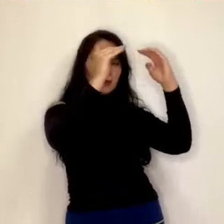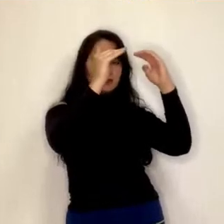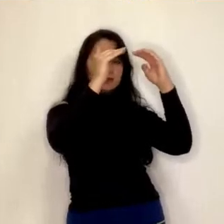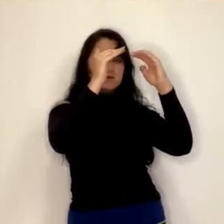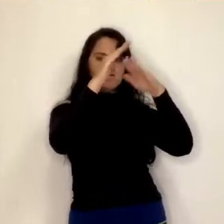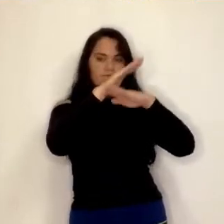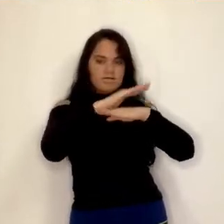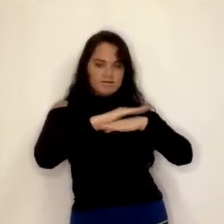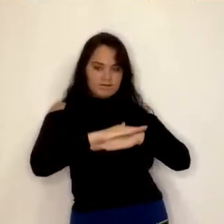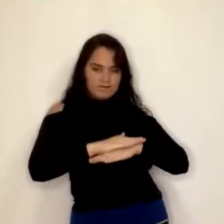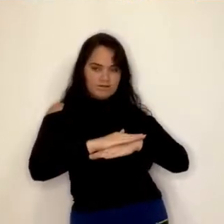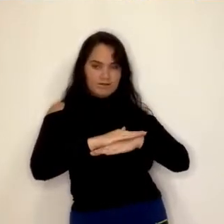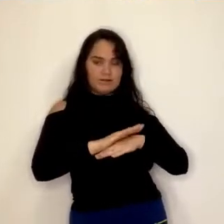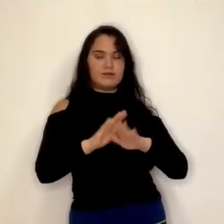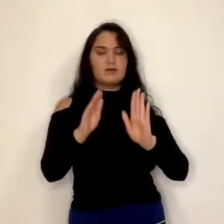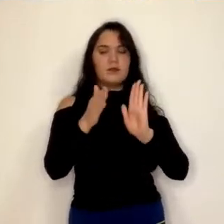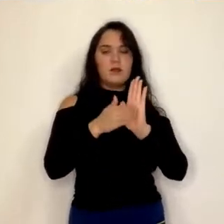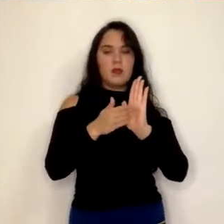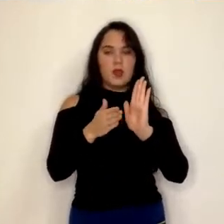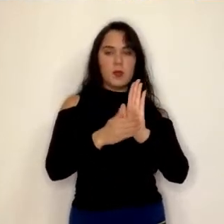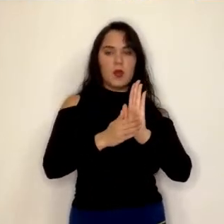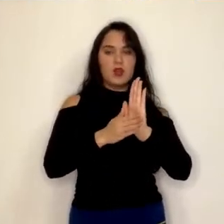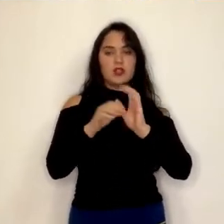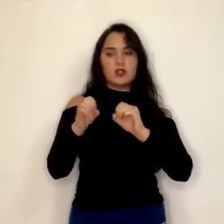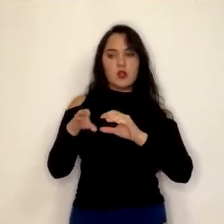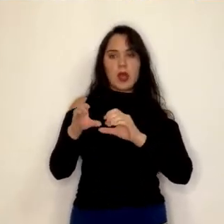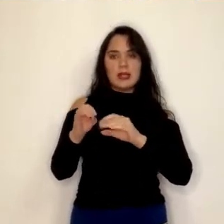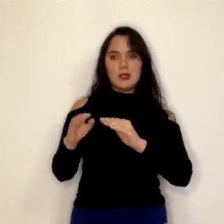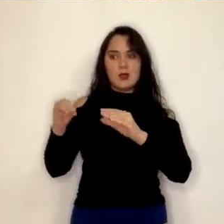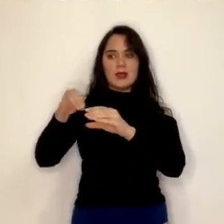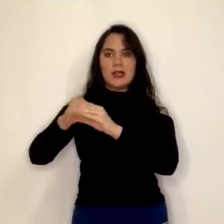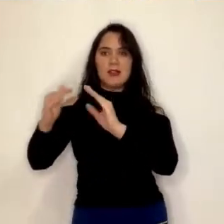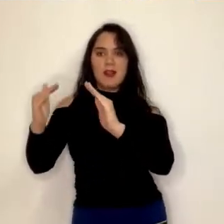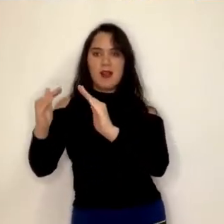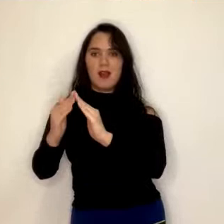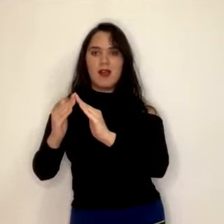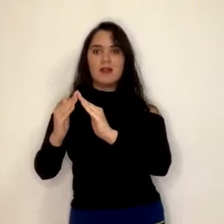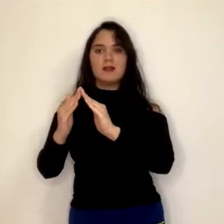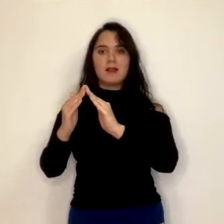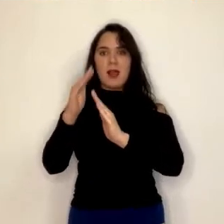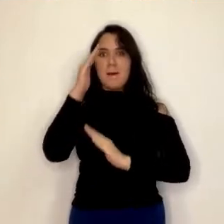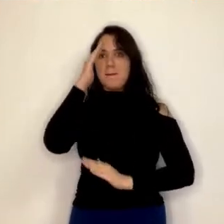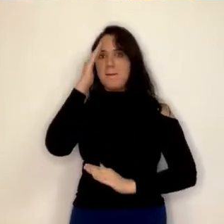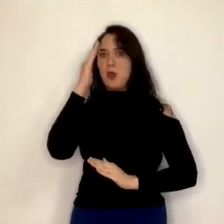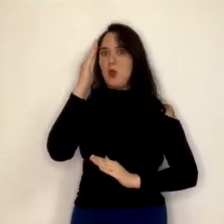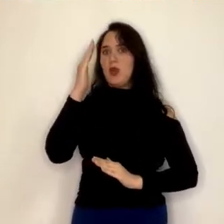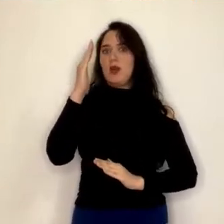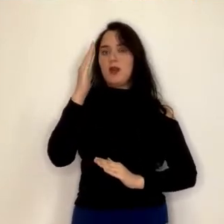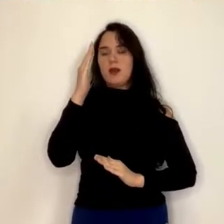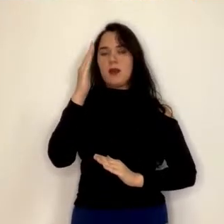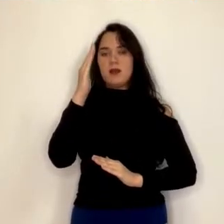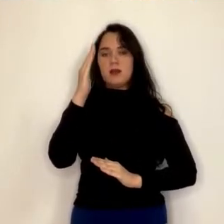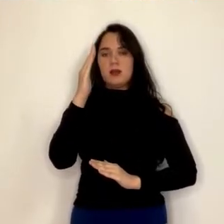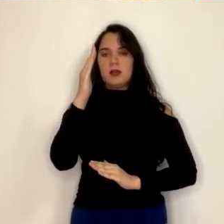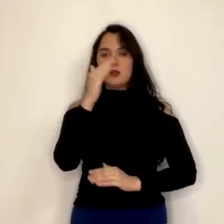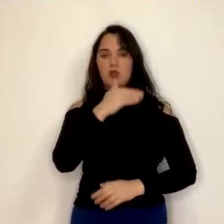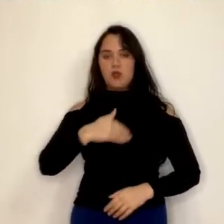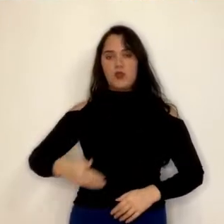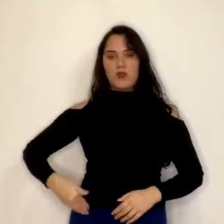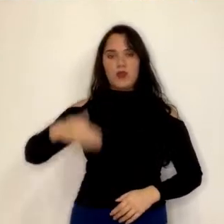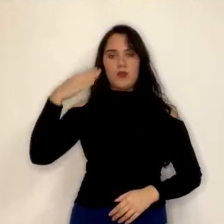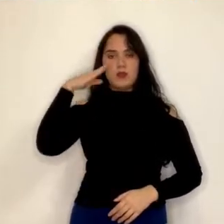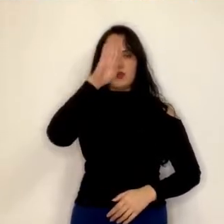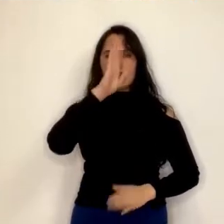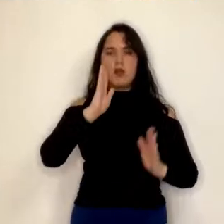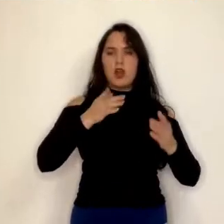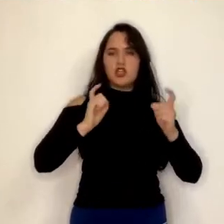education for obedience. And what's proposed in home education, which is a